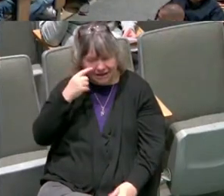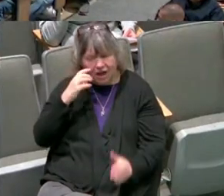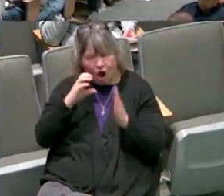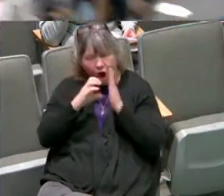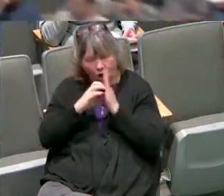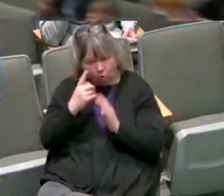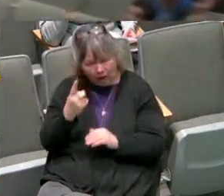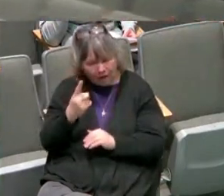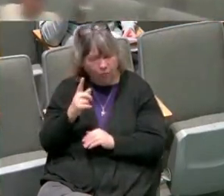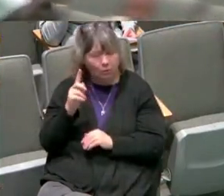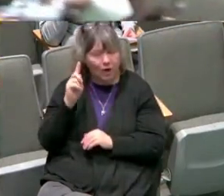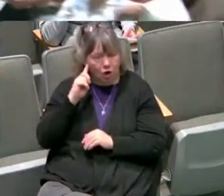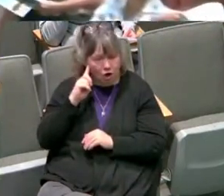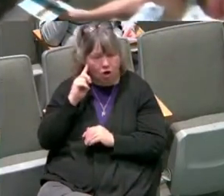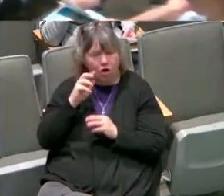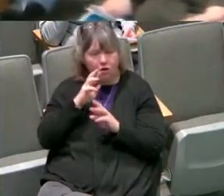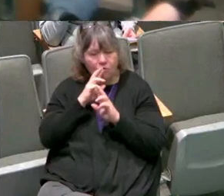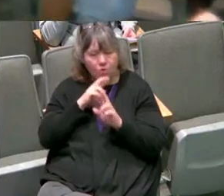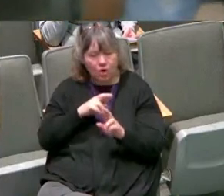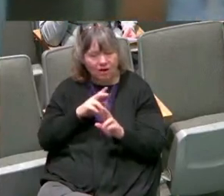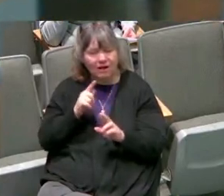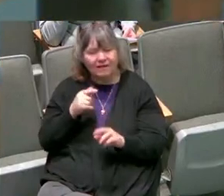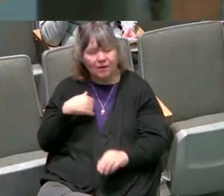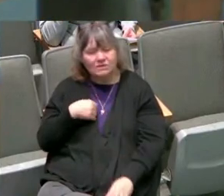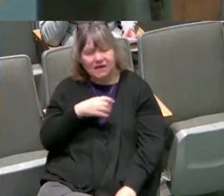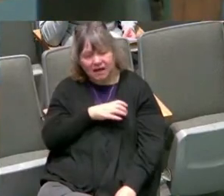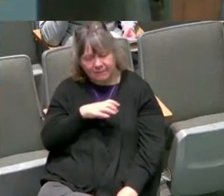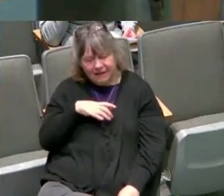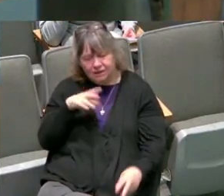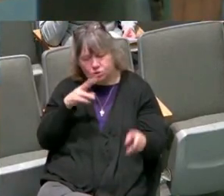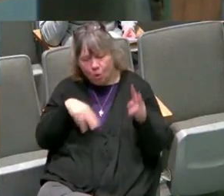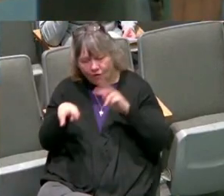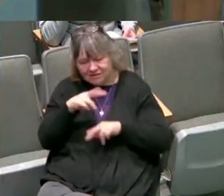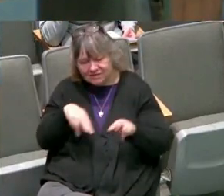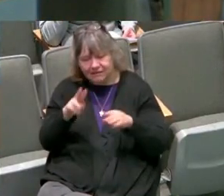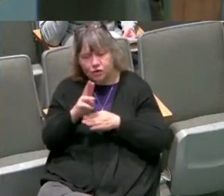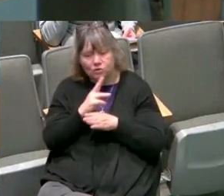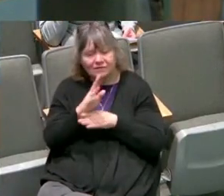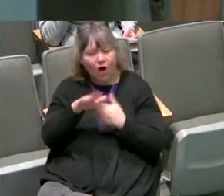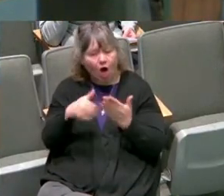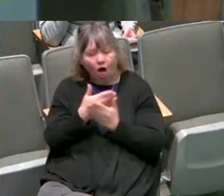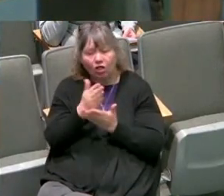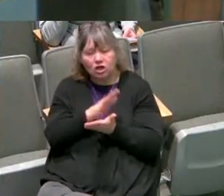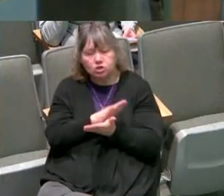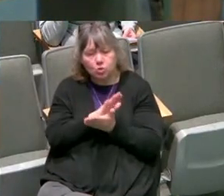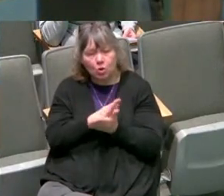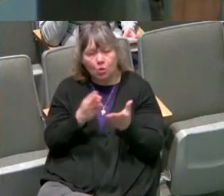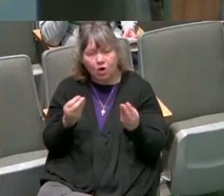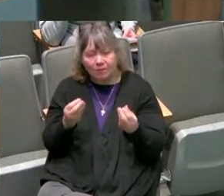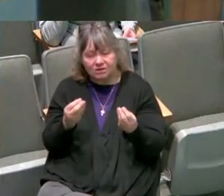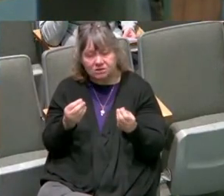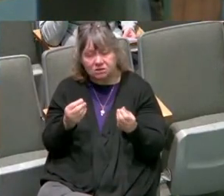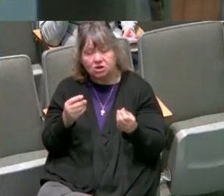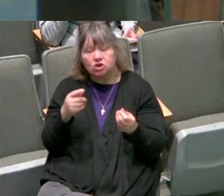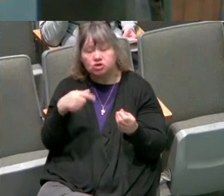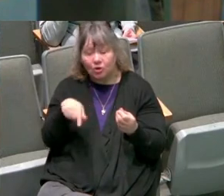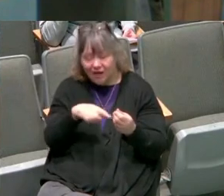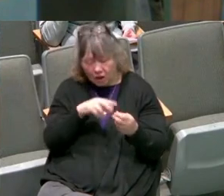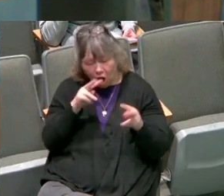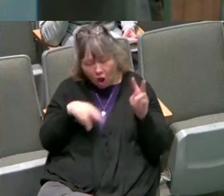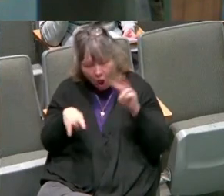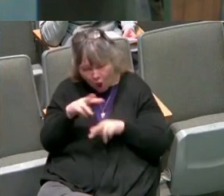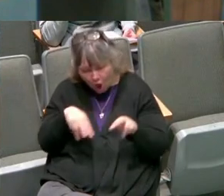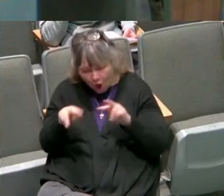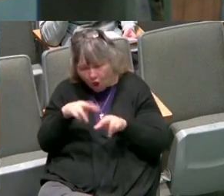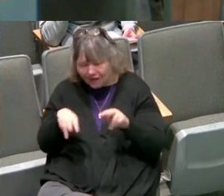one when we heard a report that there was a committee to oversee the use of all School properties so that they could take a look at an